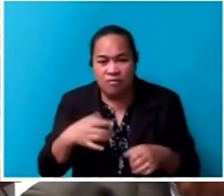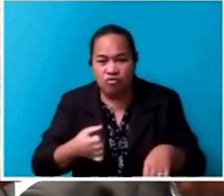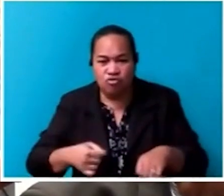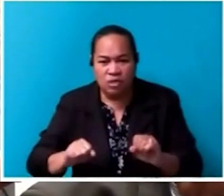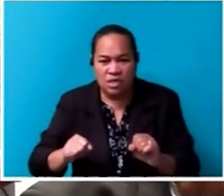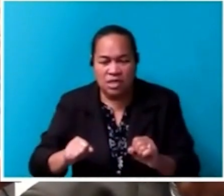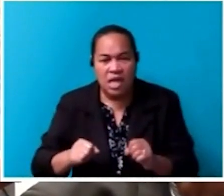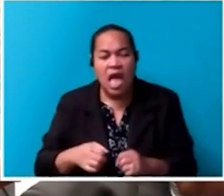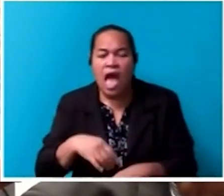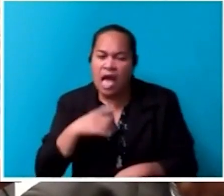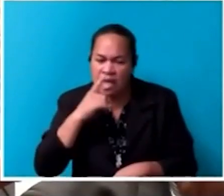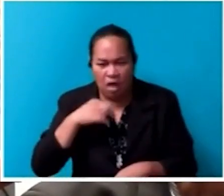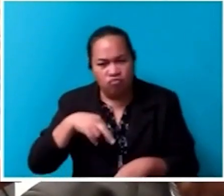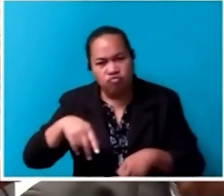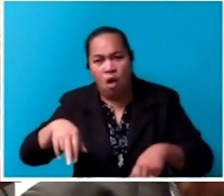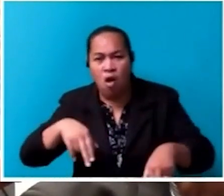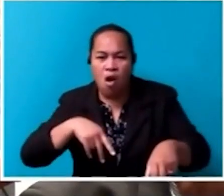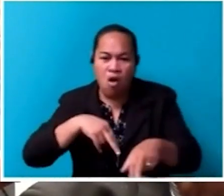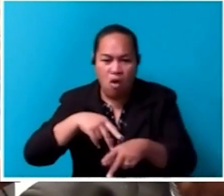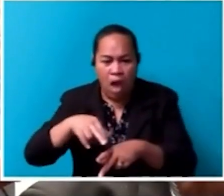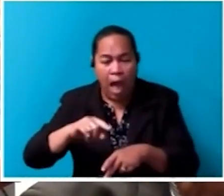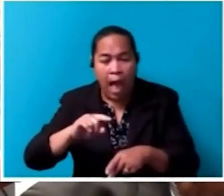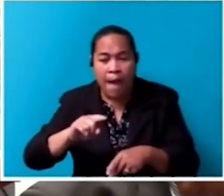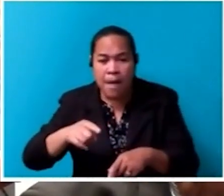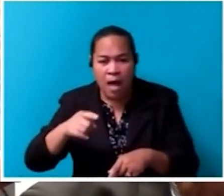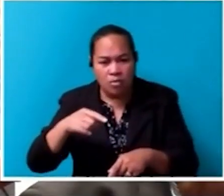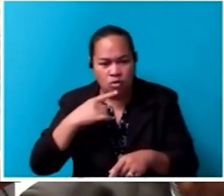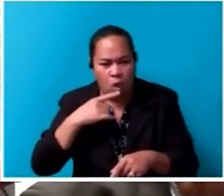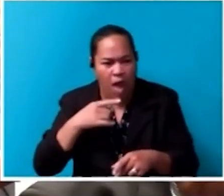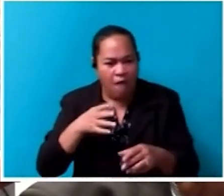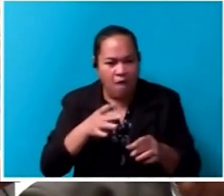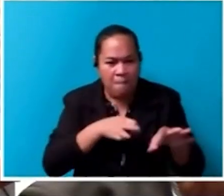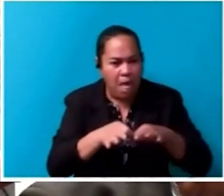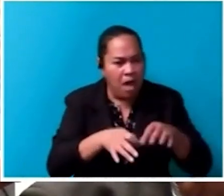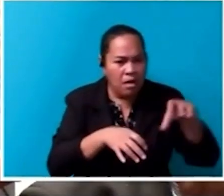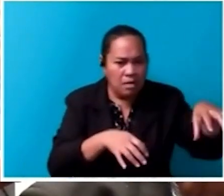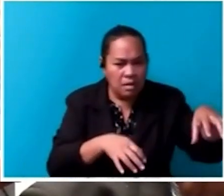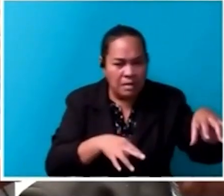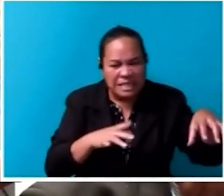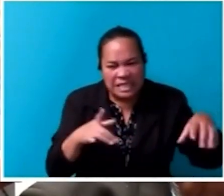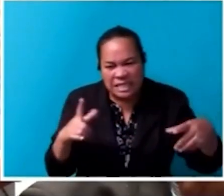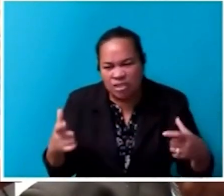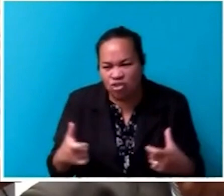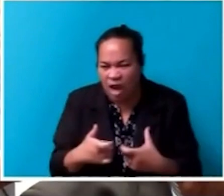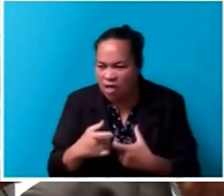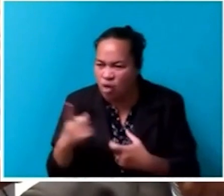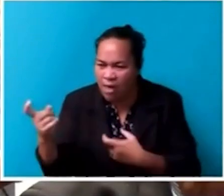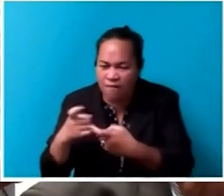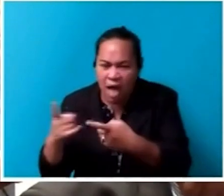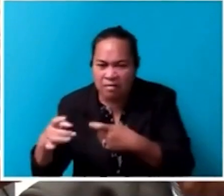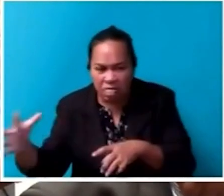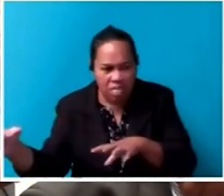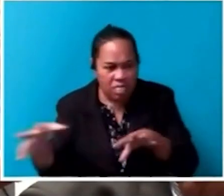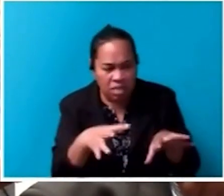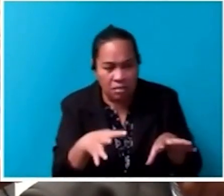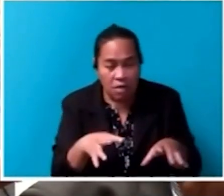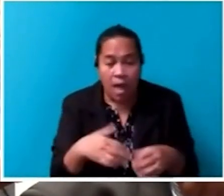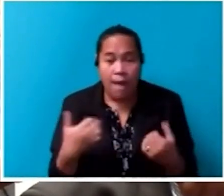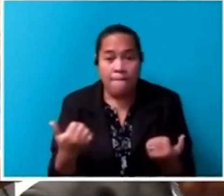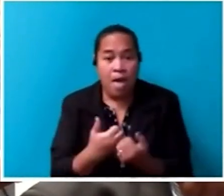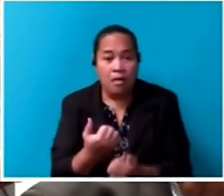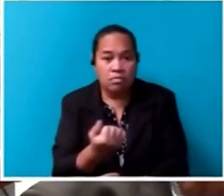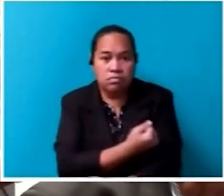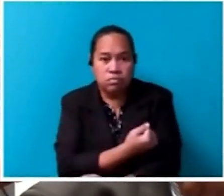mobile. Having them at a particular venue will always be a challenge. Substance abuse,